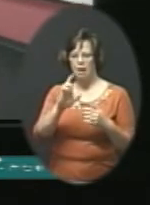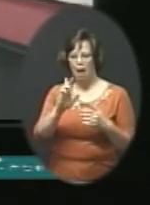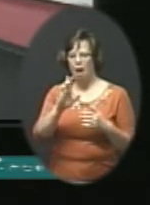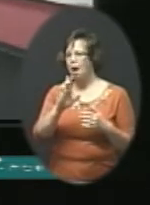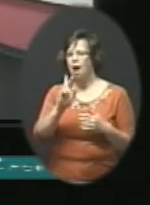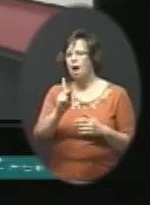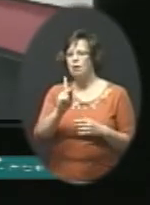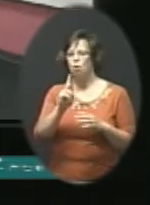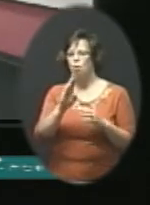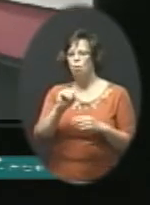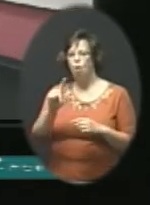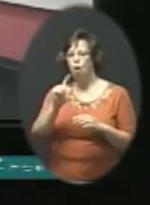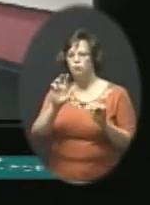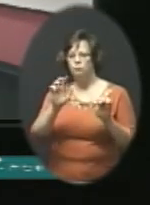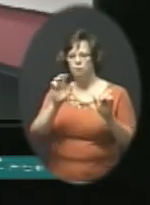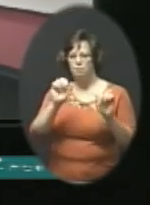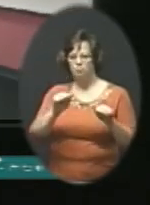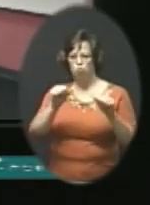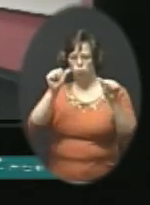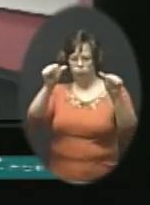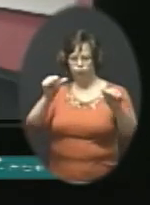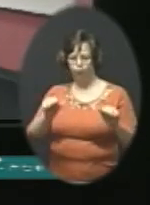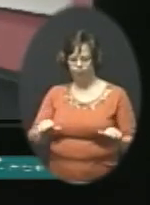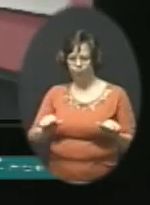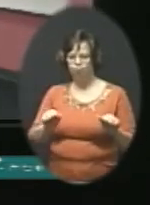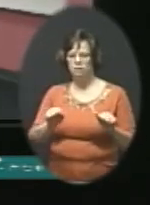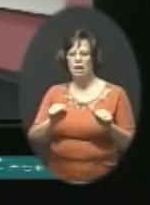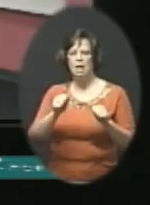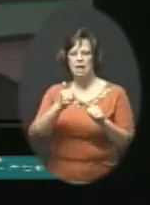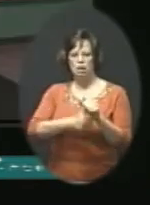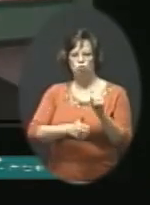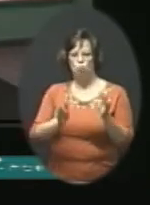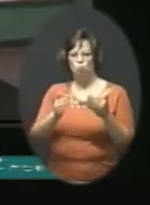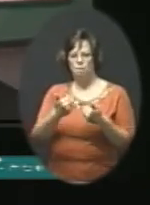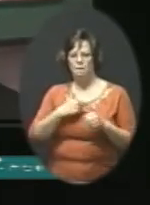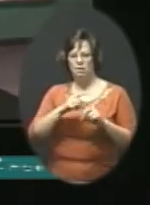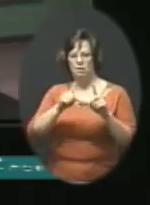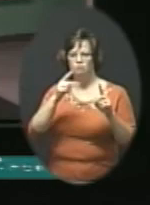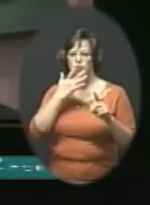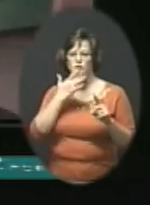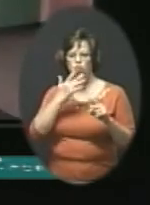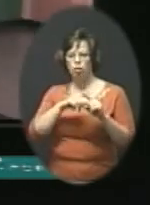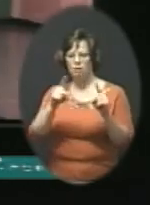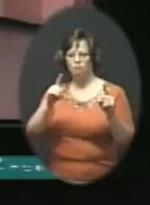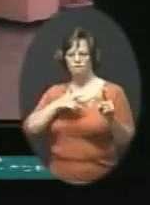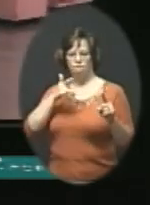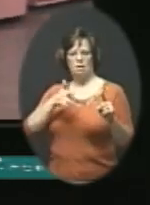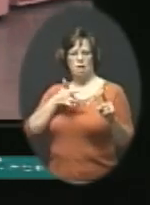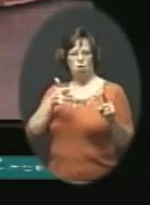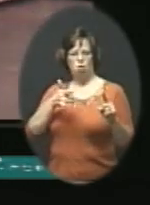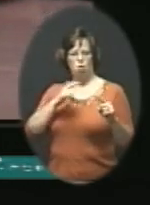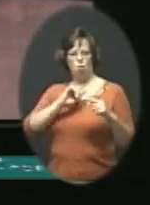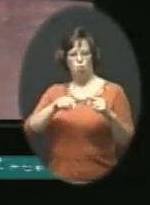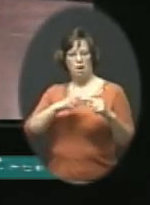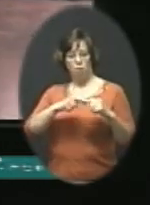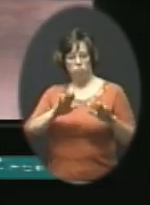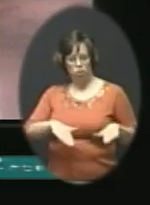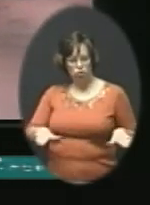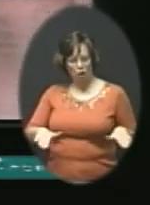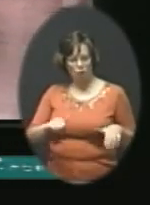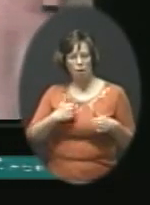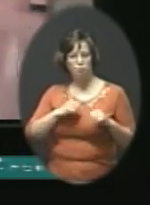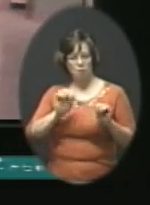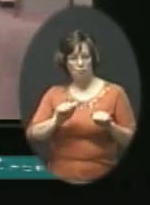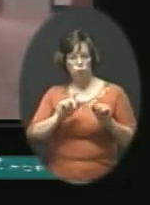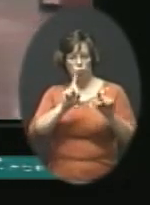able to put things on the boards. It also gives each room a different color and a different feel. When I was a child, I got to go